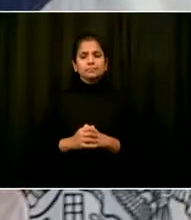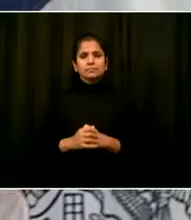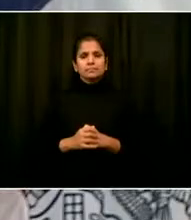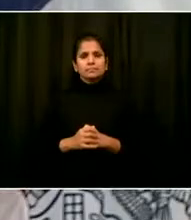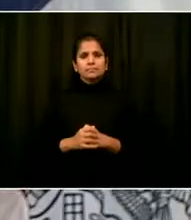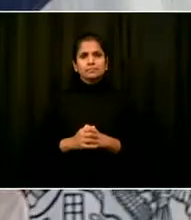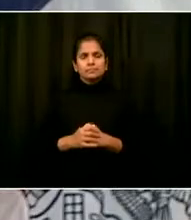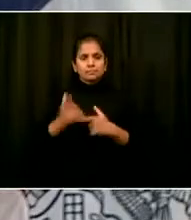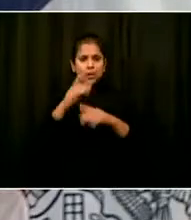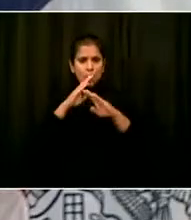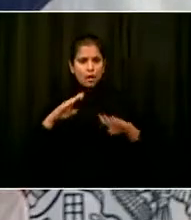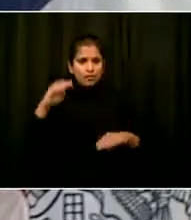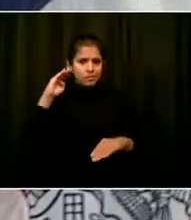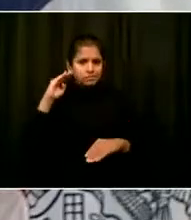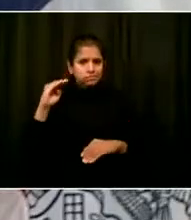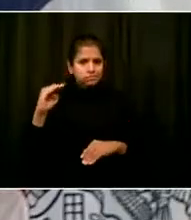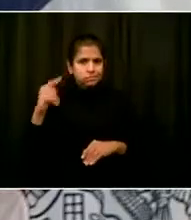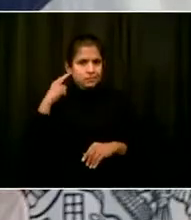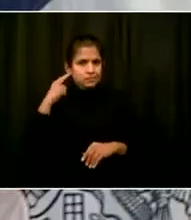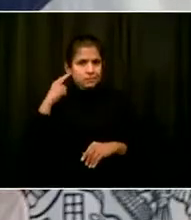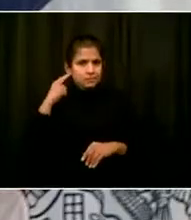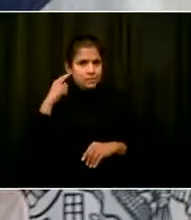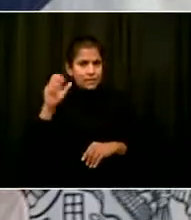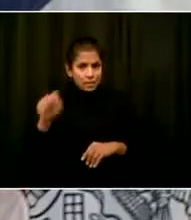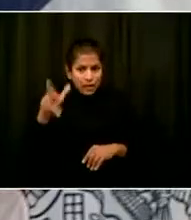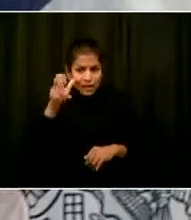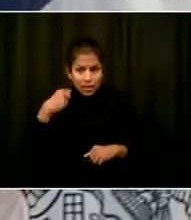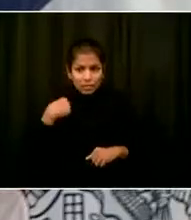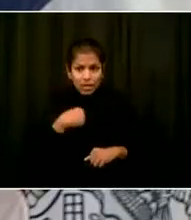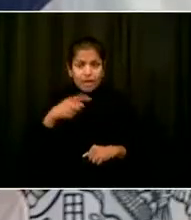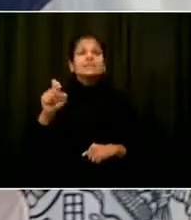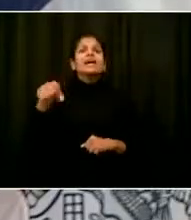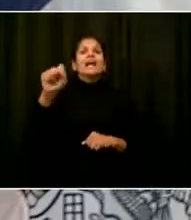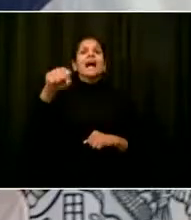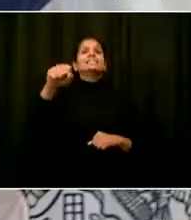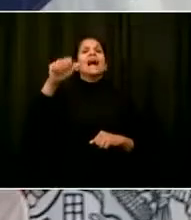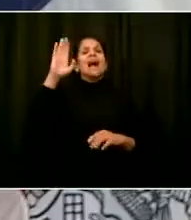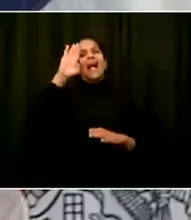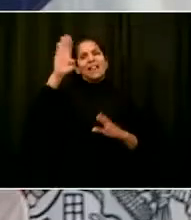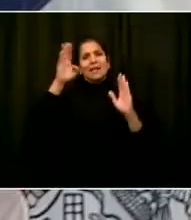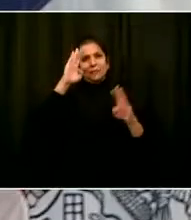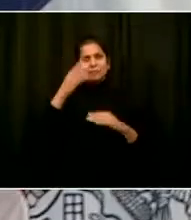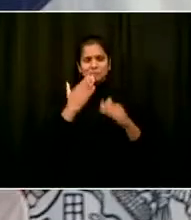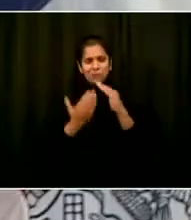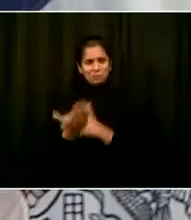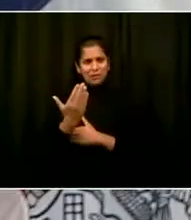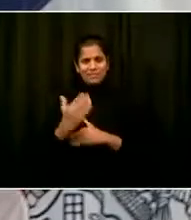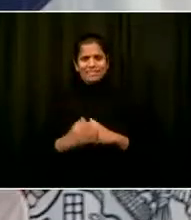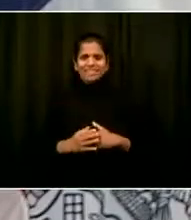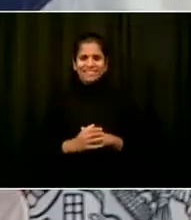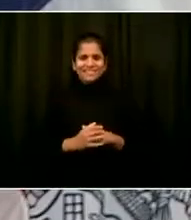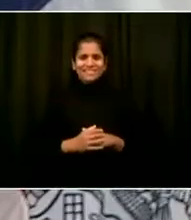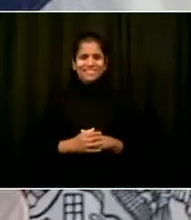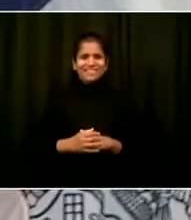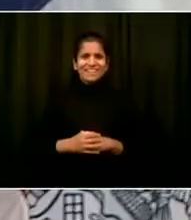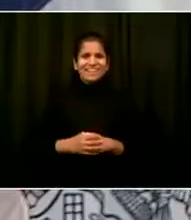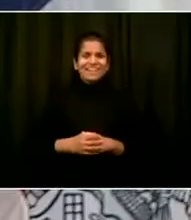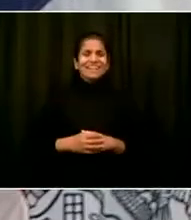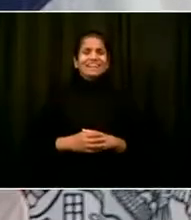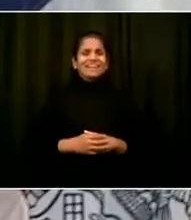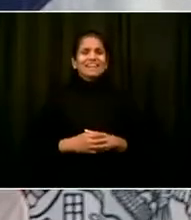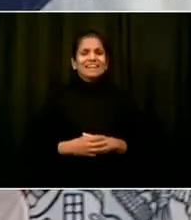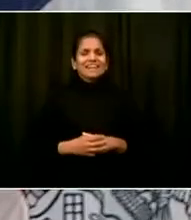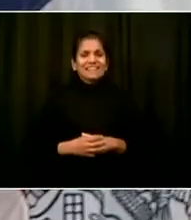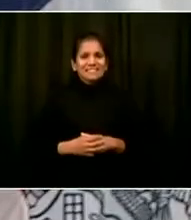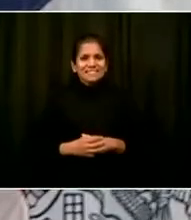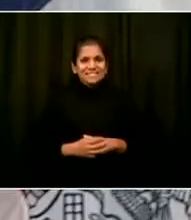Emma can you hear us hi good morning mayor yes sorry for the delay no worries how you doing can you talk about I'm good um so can you